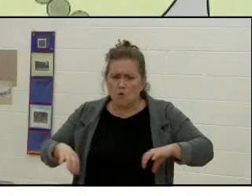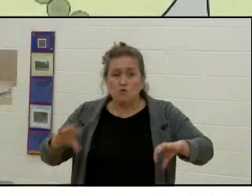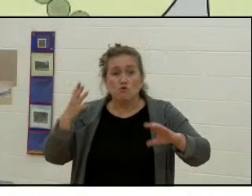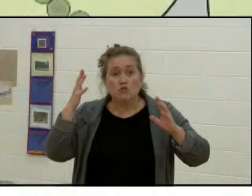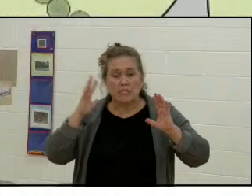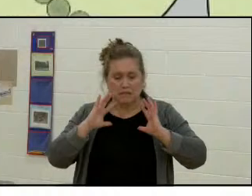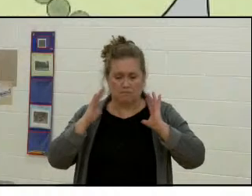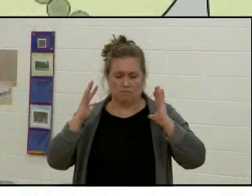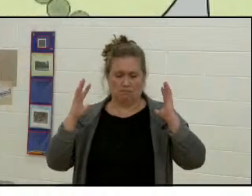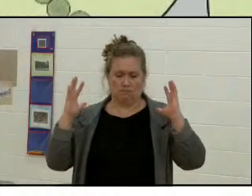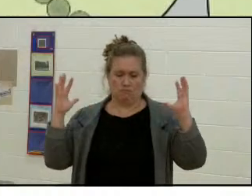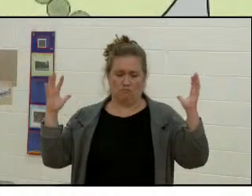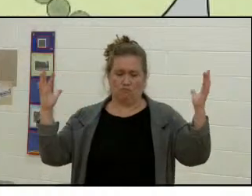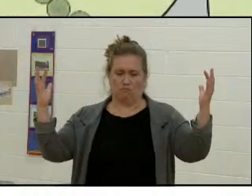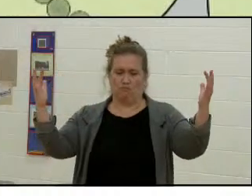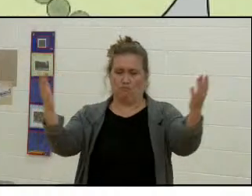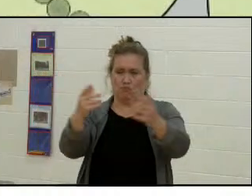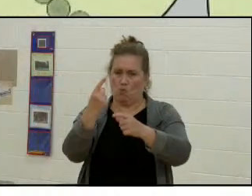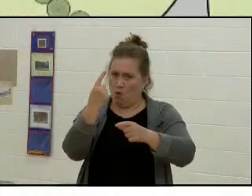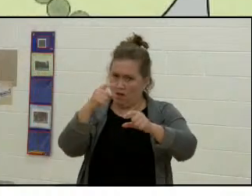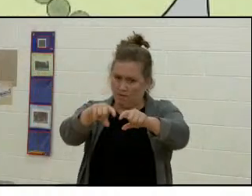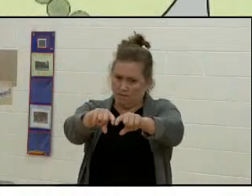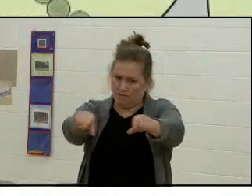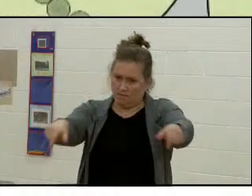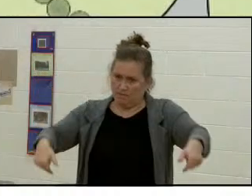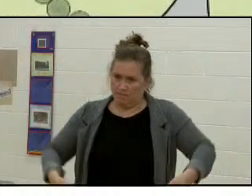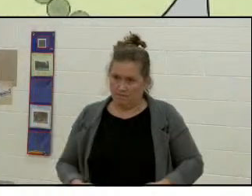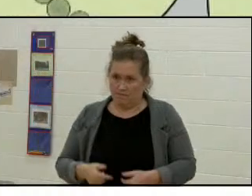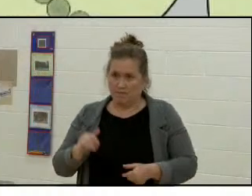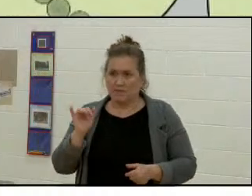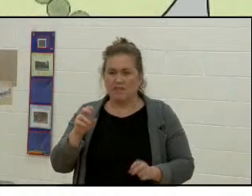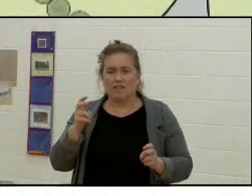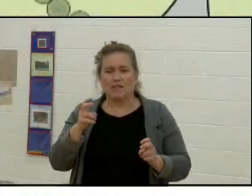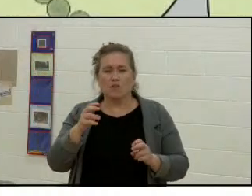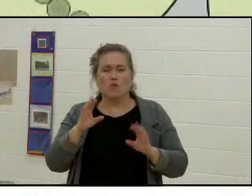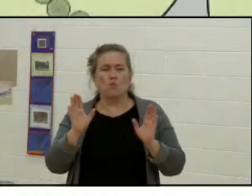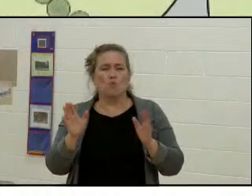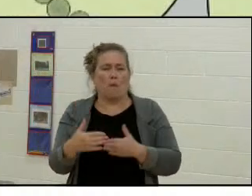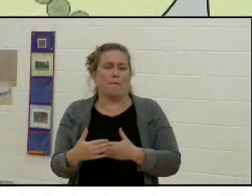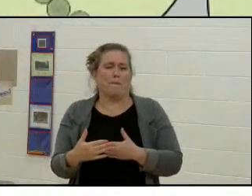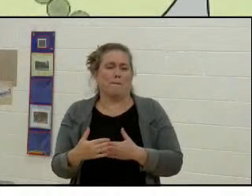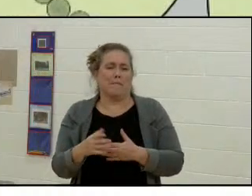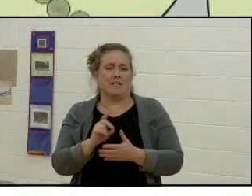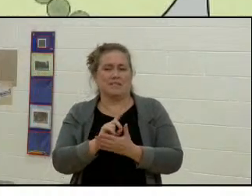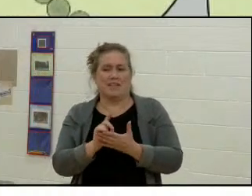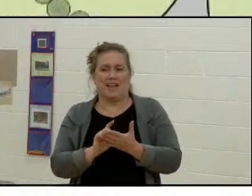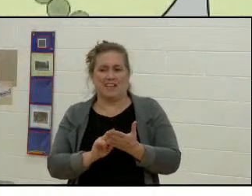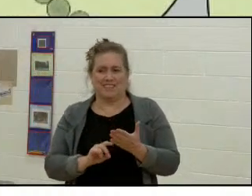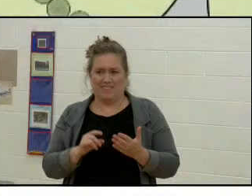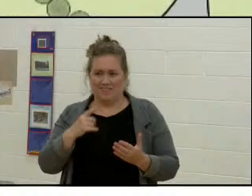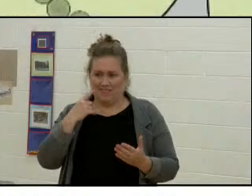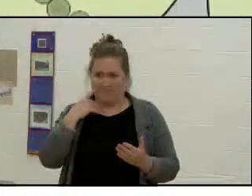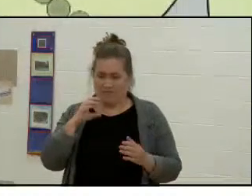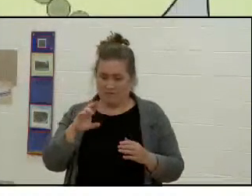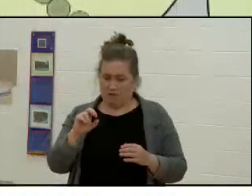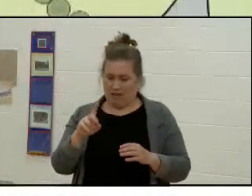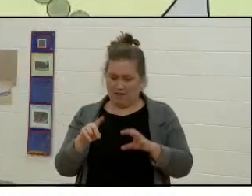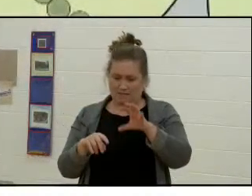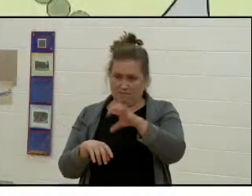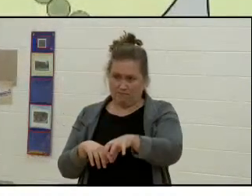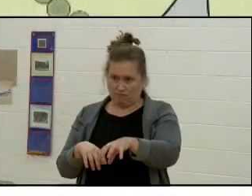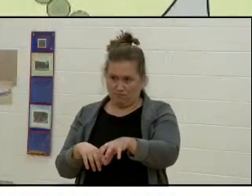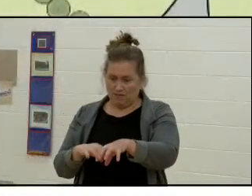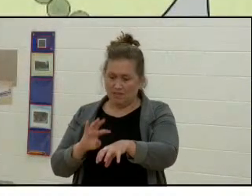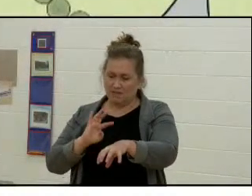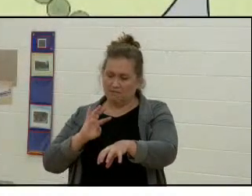little circular outdoor room, but without impinging on visibility for safety, for parental supervision, stuff